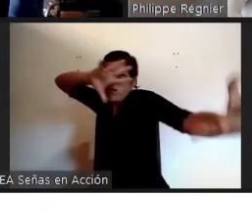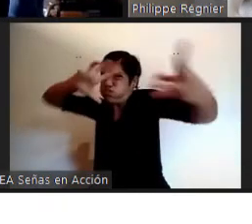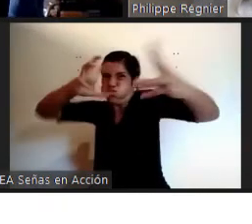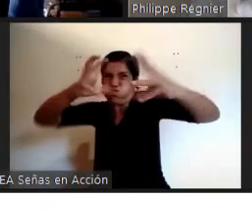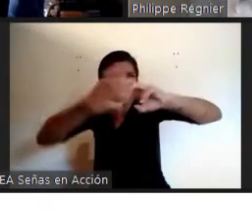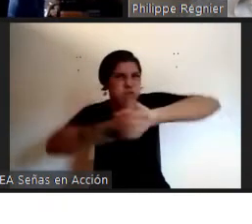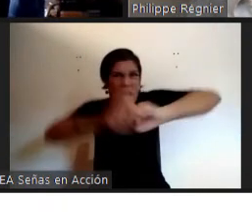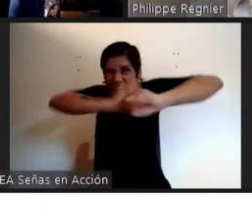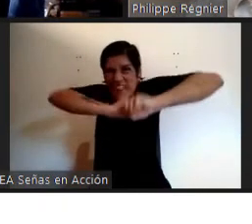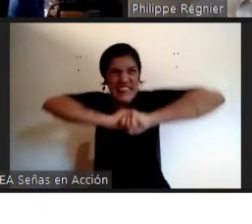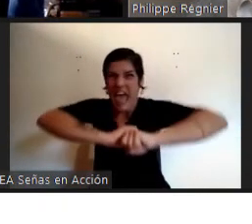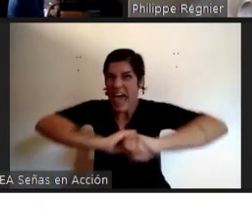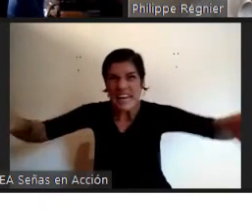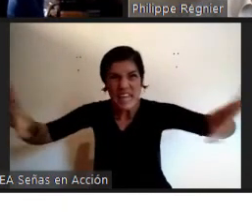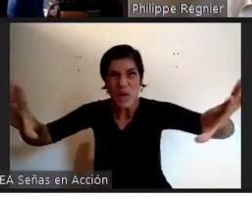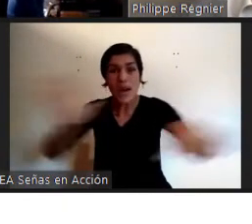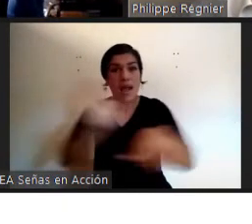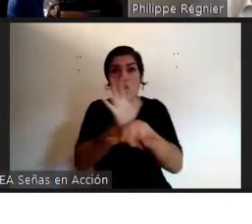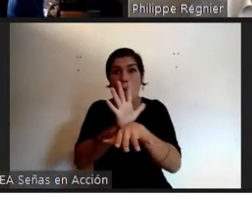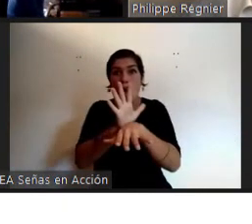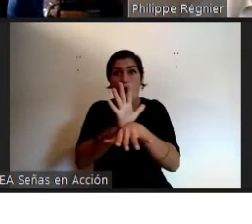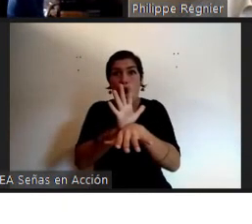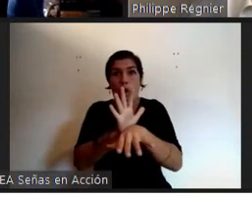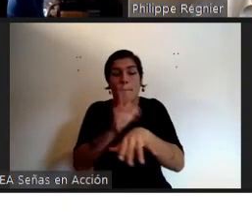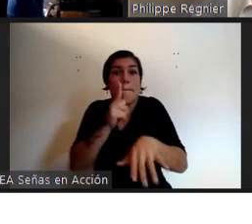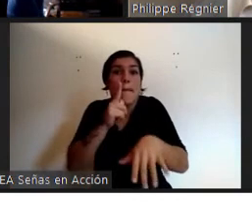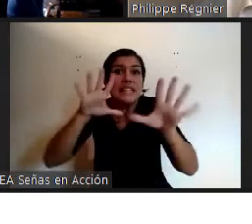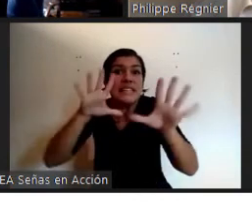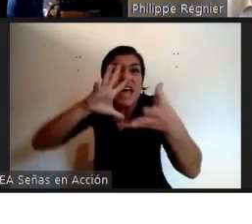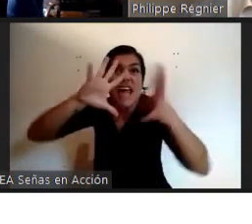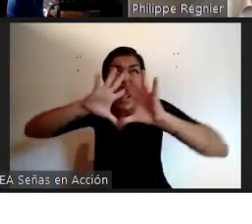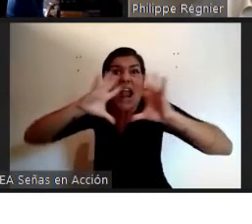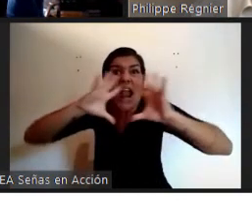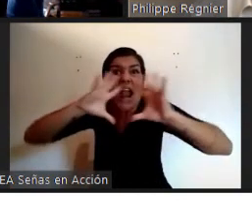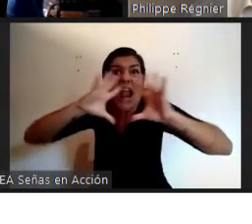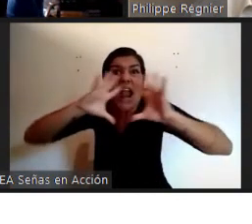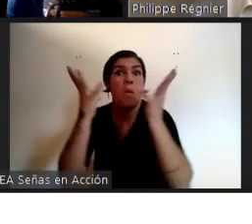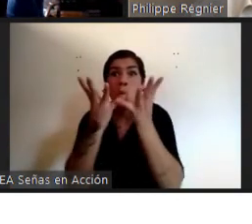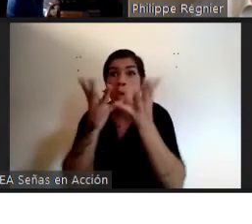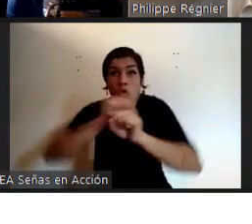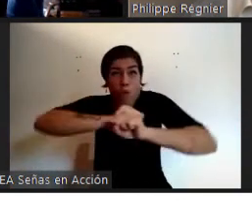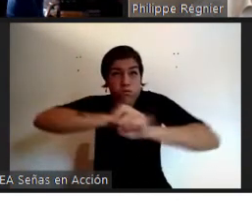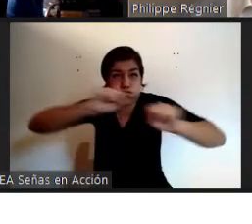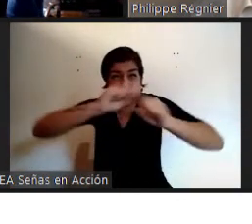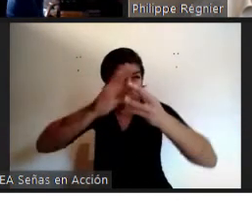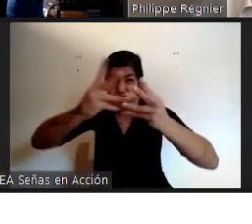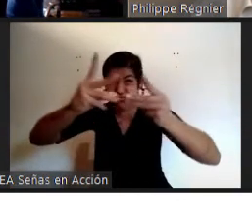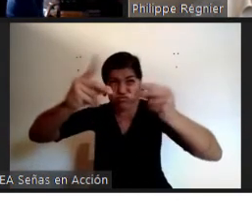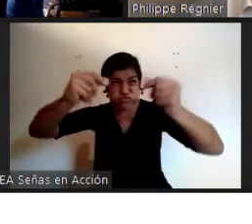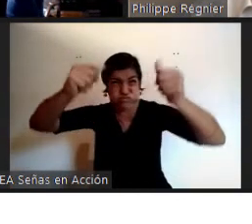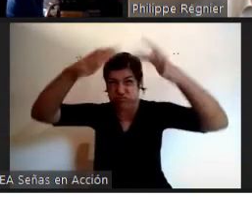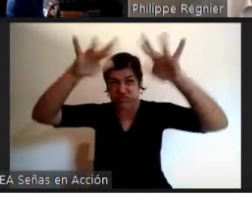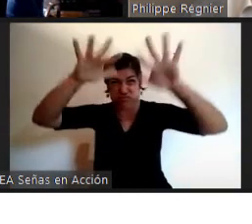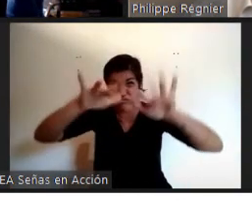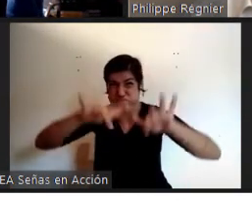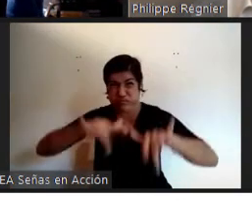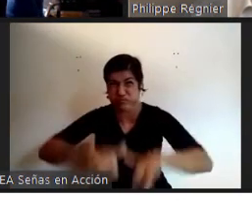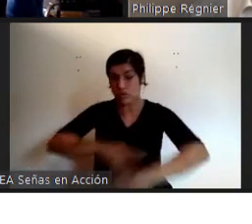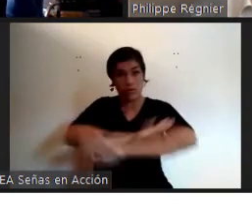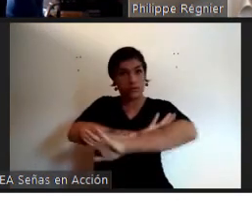apocalyptic. They talked about the beginning of the end, an end that goes to the ending of